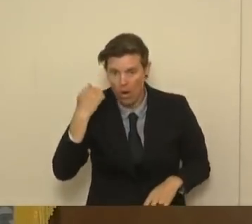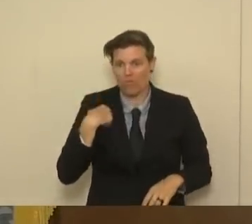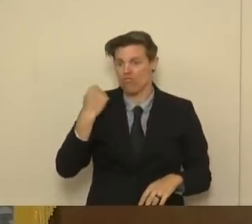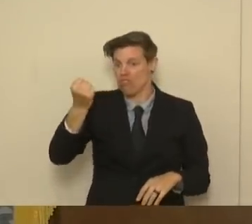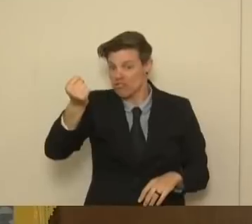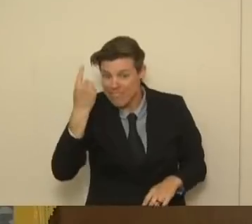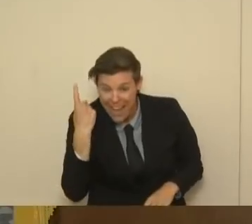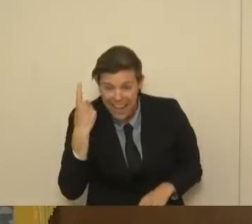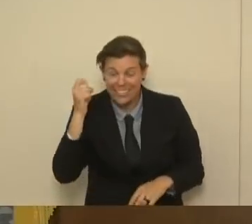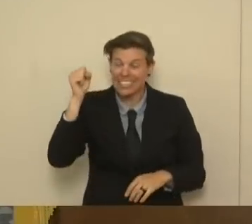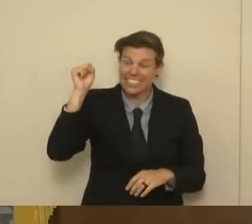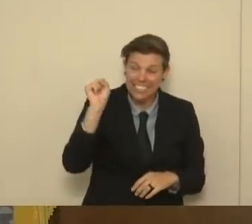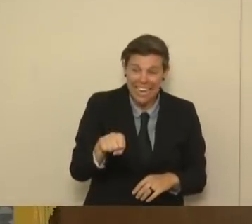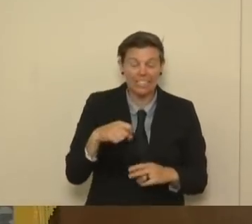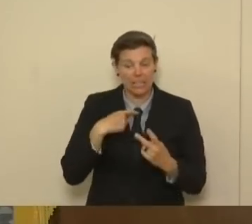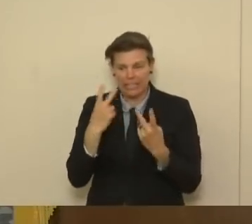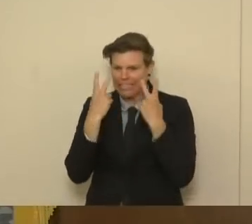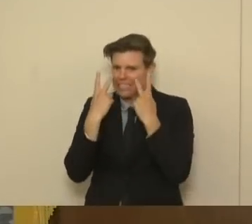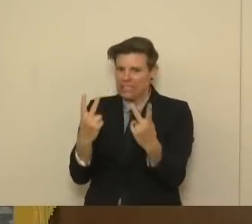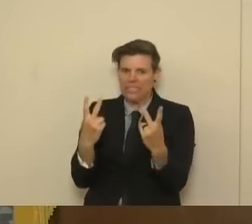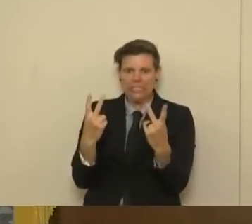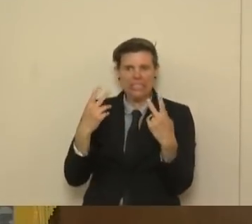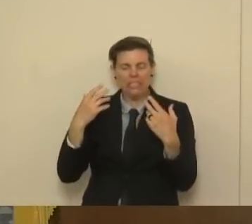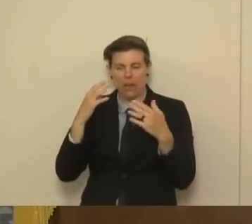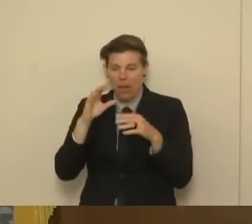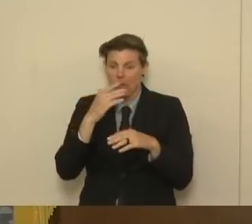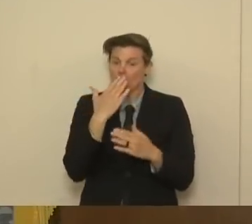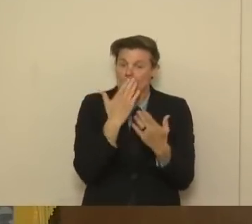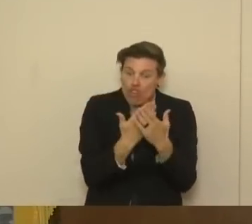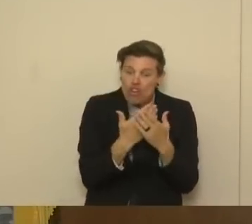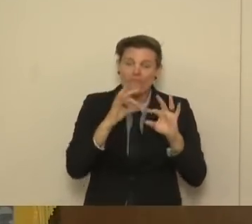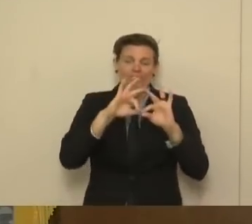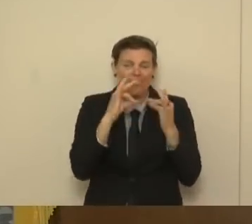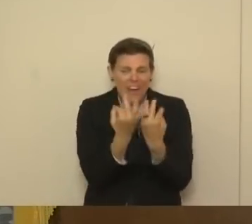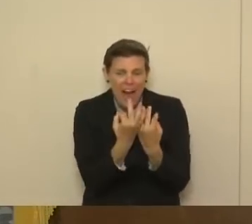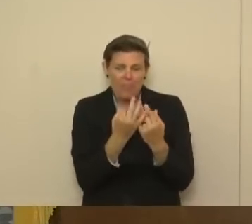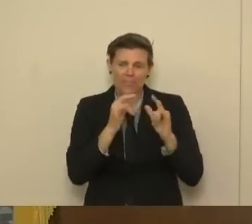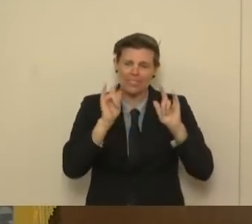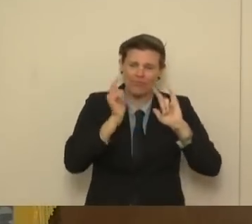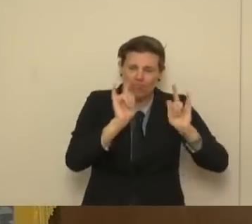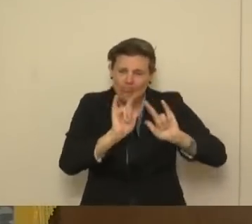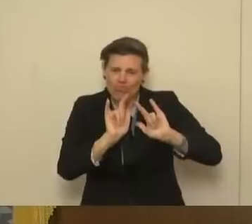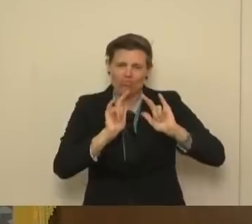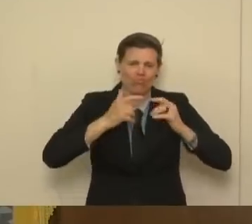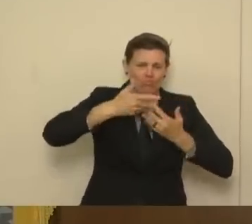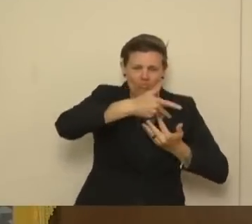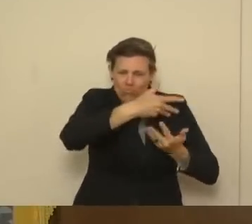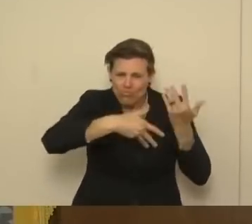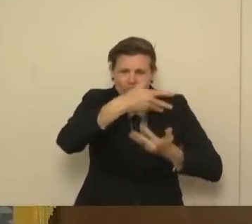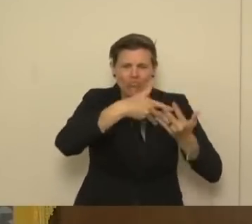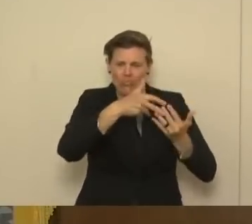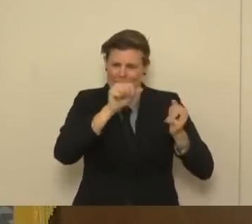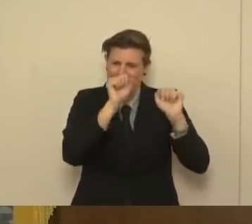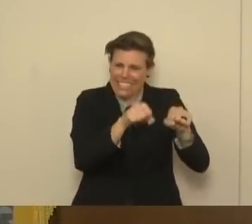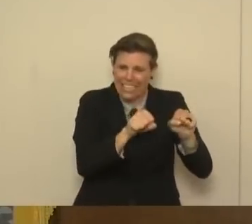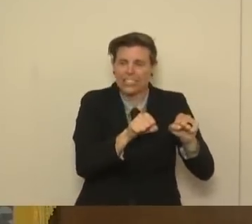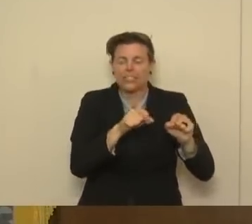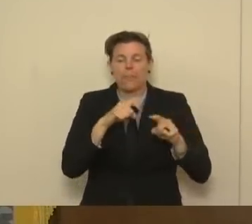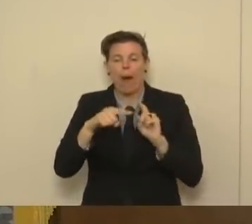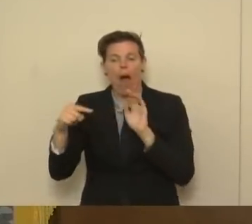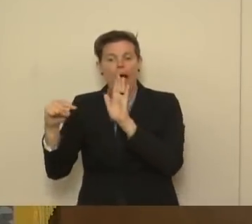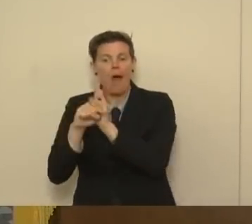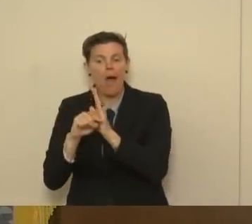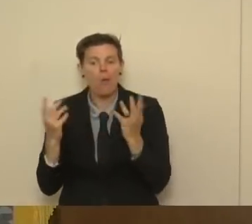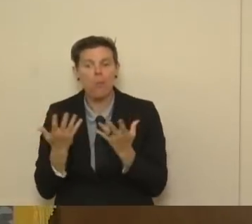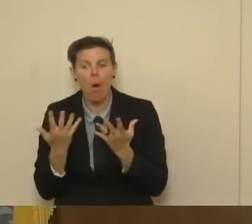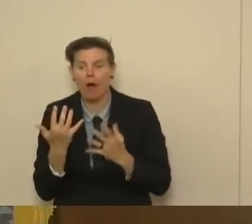the connections between good family relationships, positive family relationships, say a whole lot about everything else we